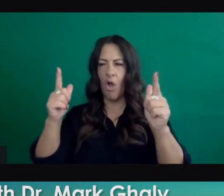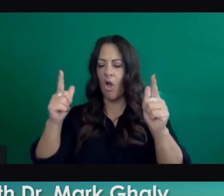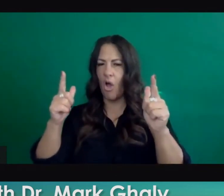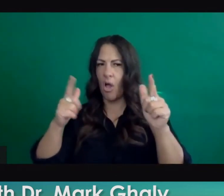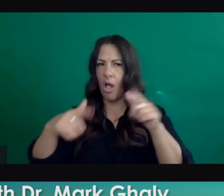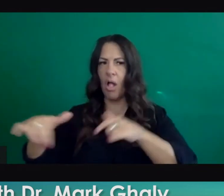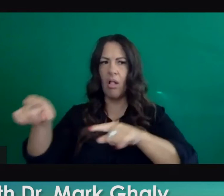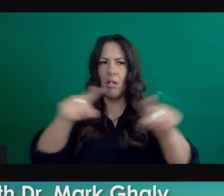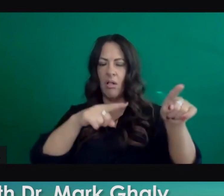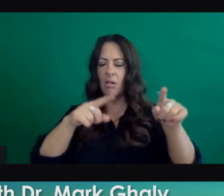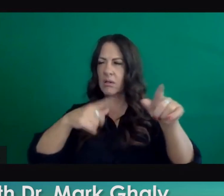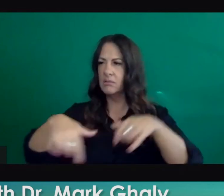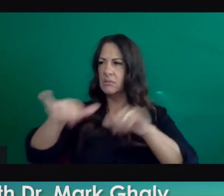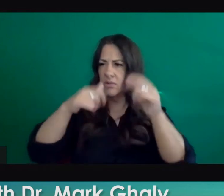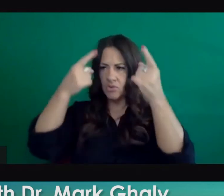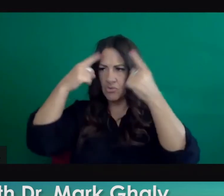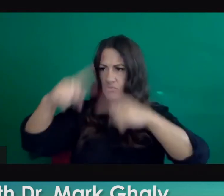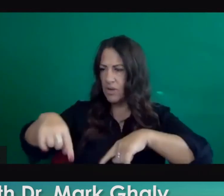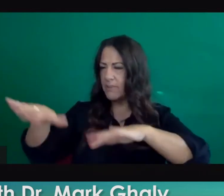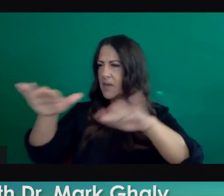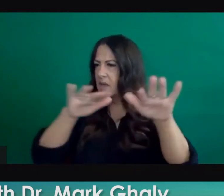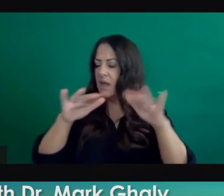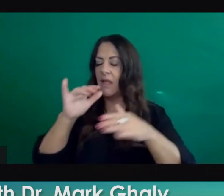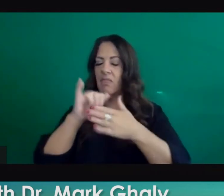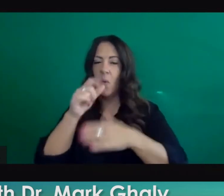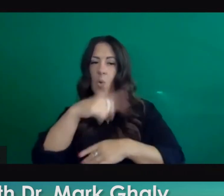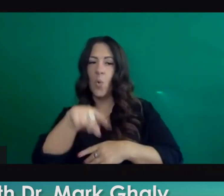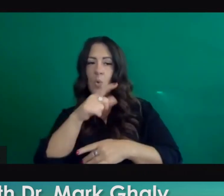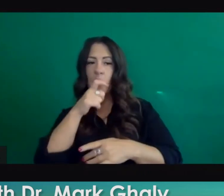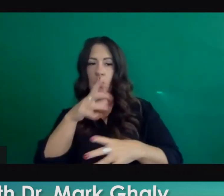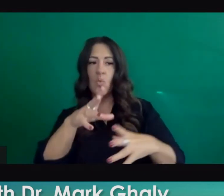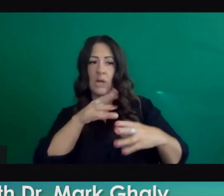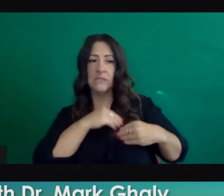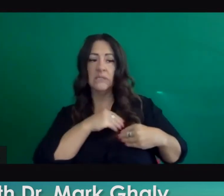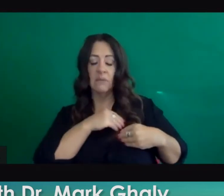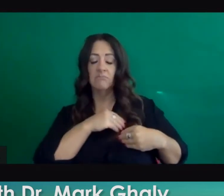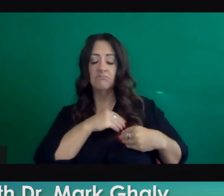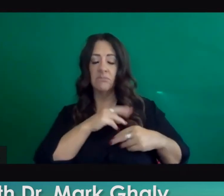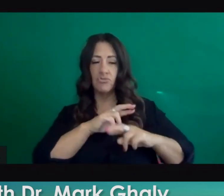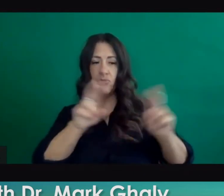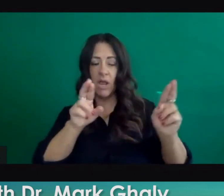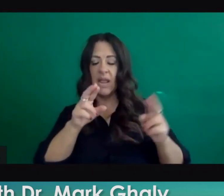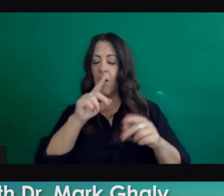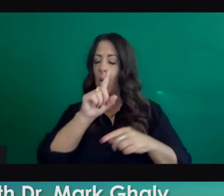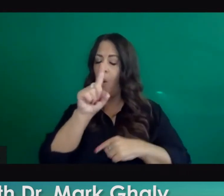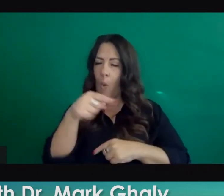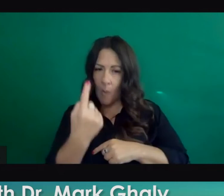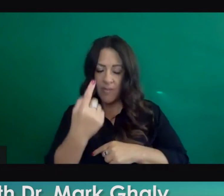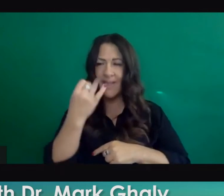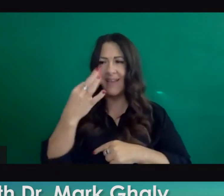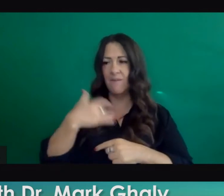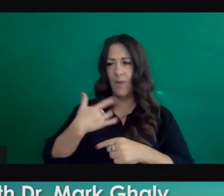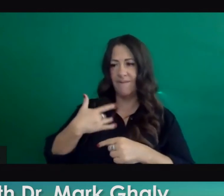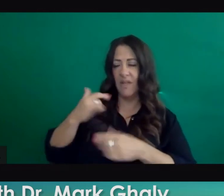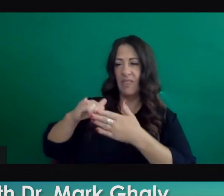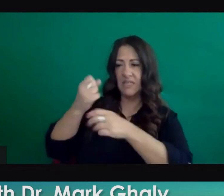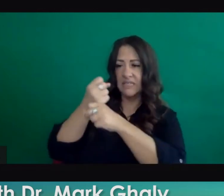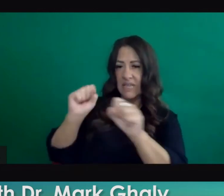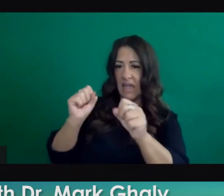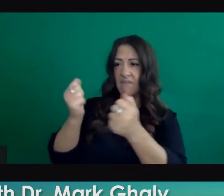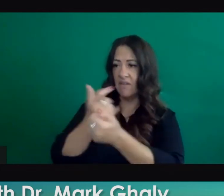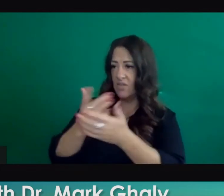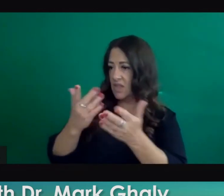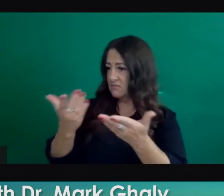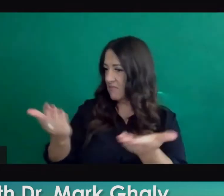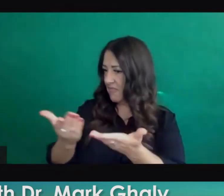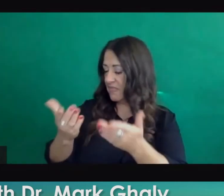those who are poised to receive the vaccine after we believe it's safe that we have all of the tools there to